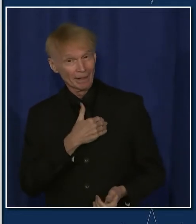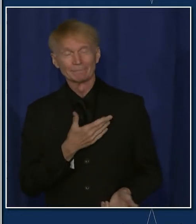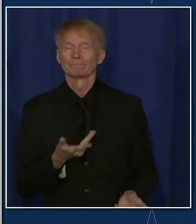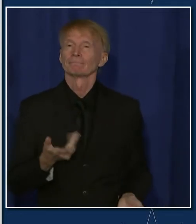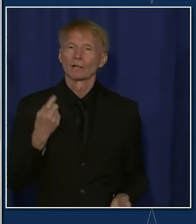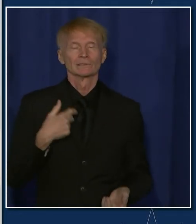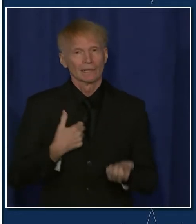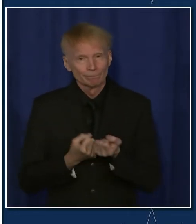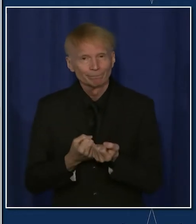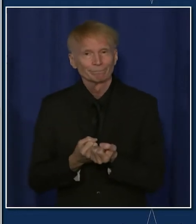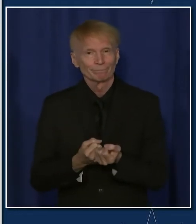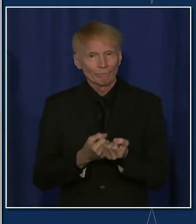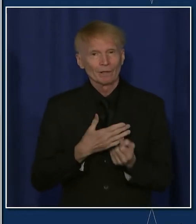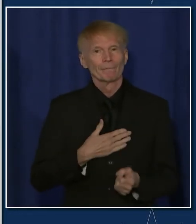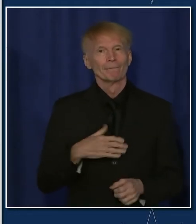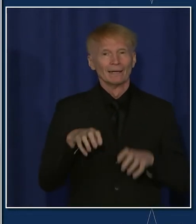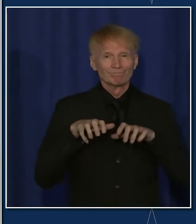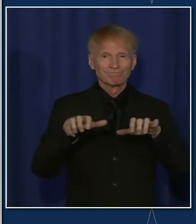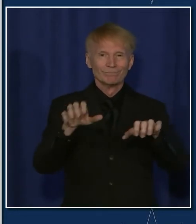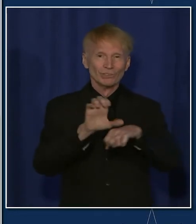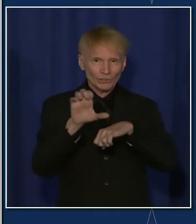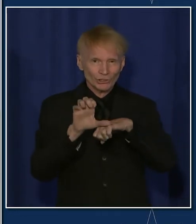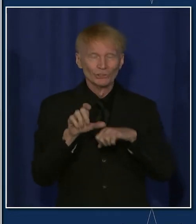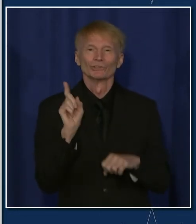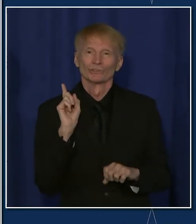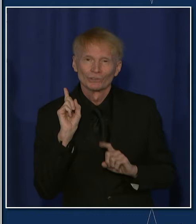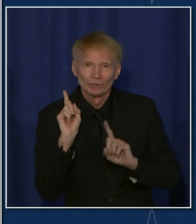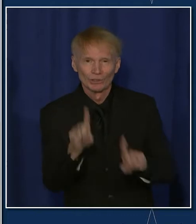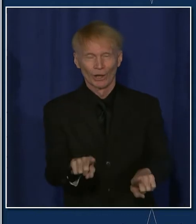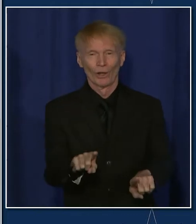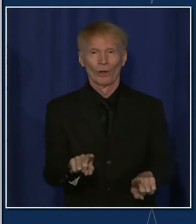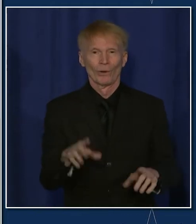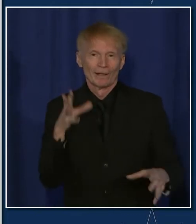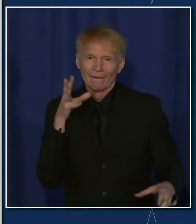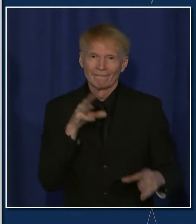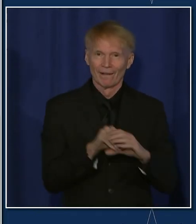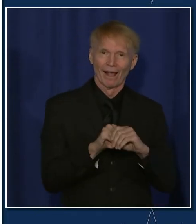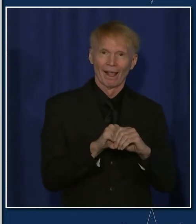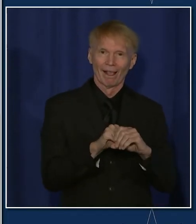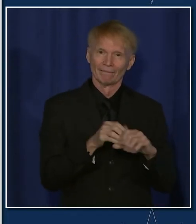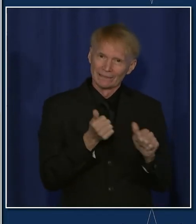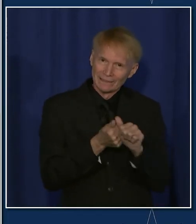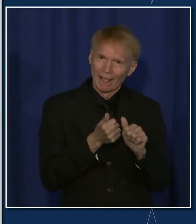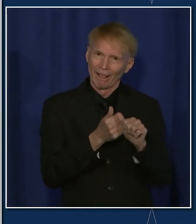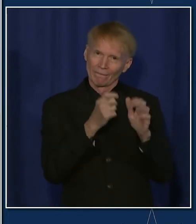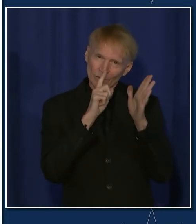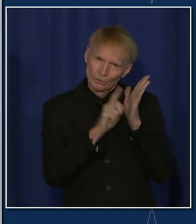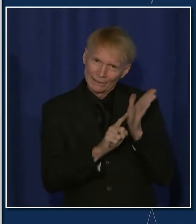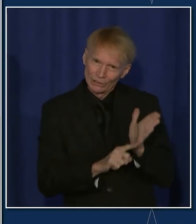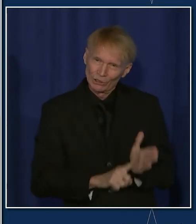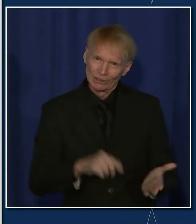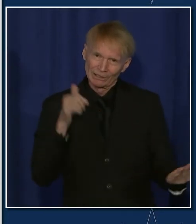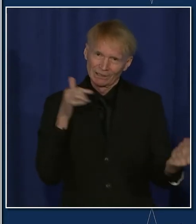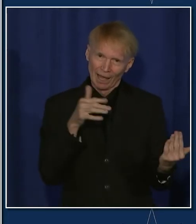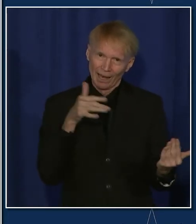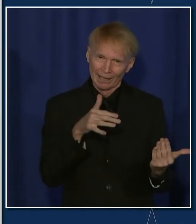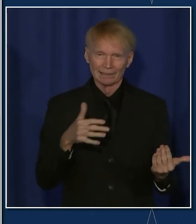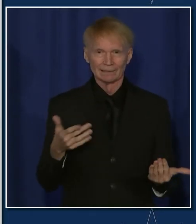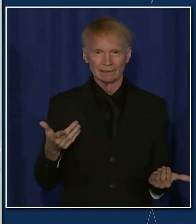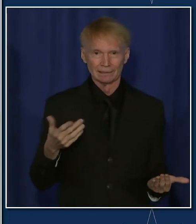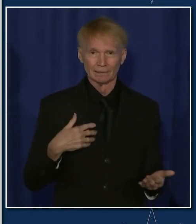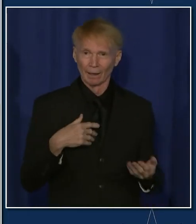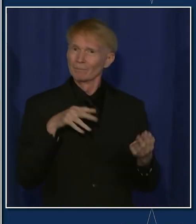my congregation at the very beginning to be involved in the vaccine research studies. Let me be very